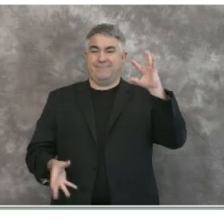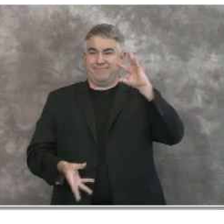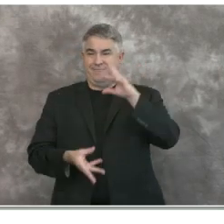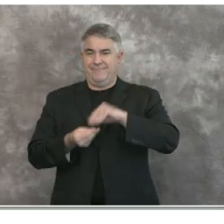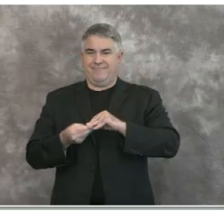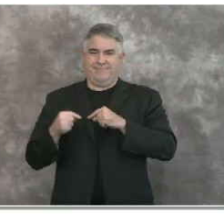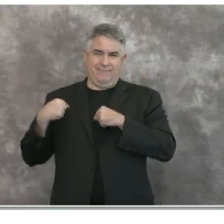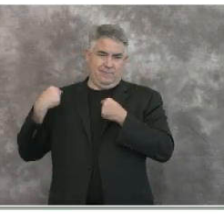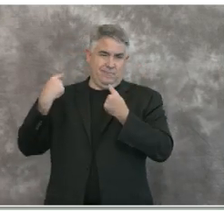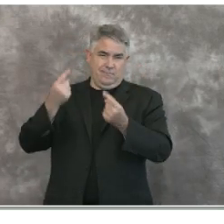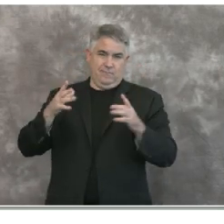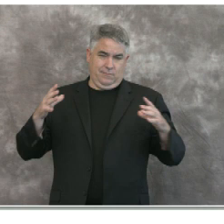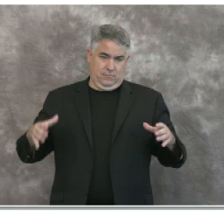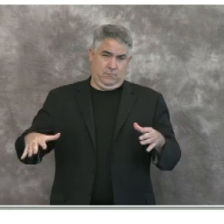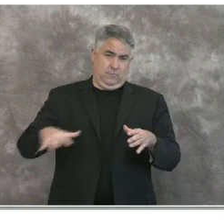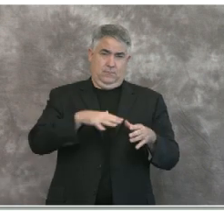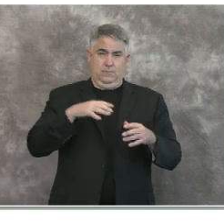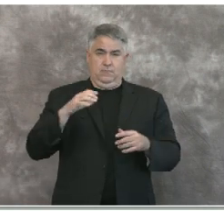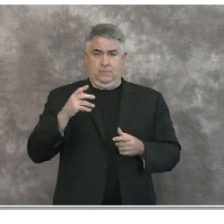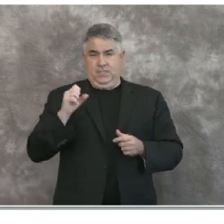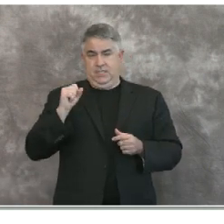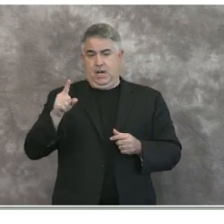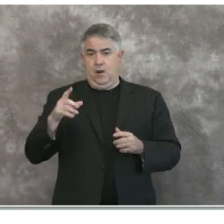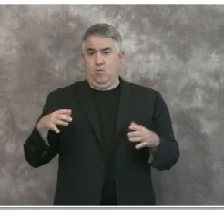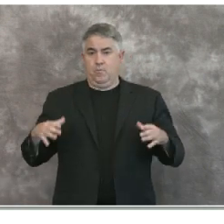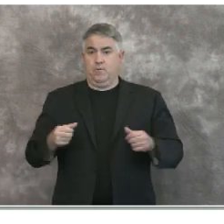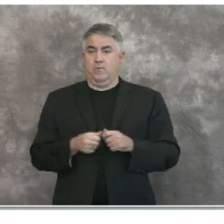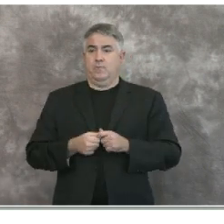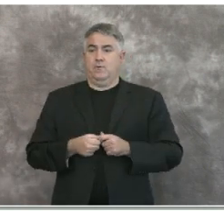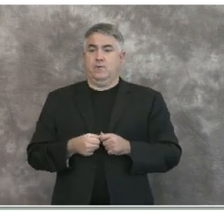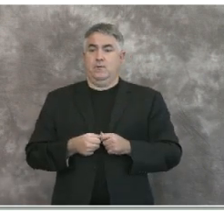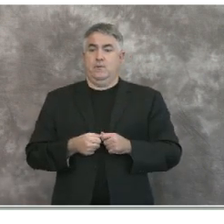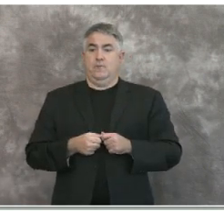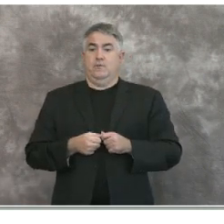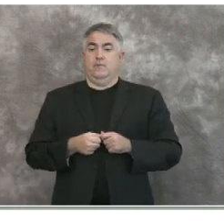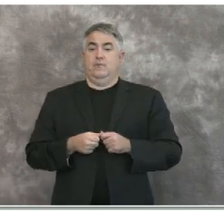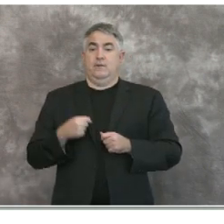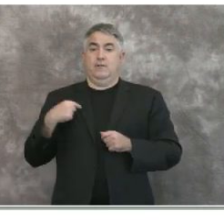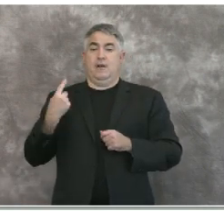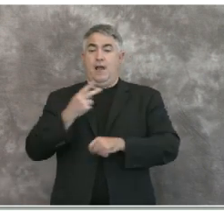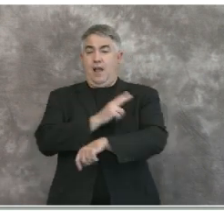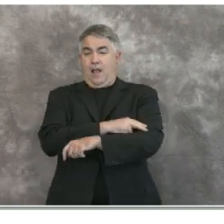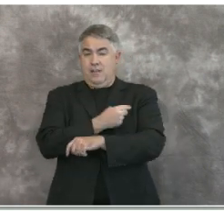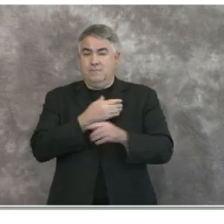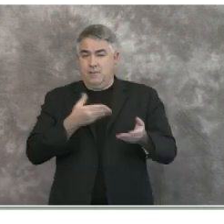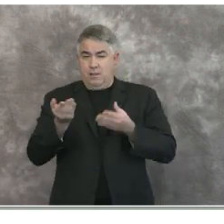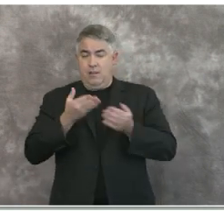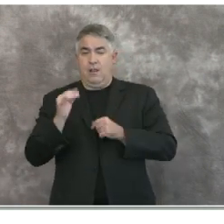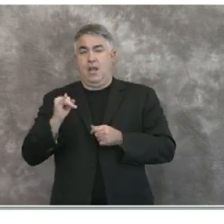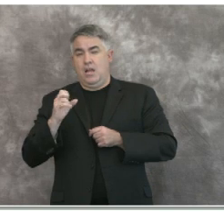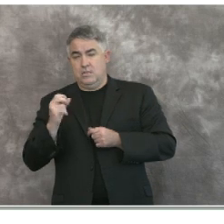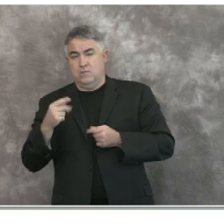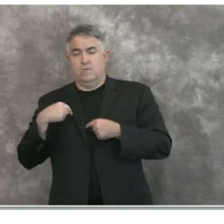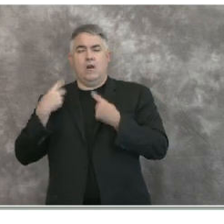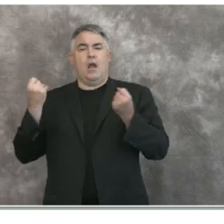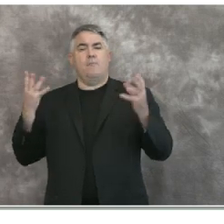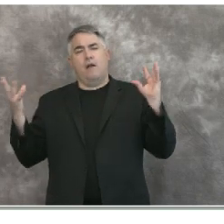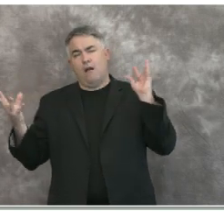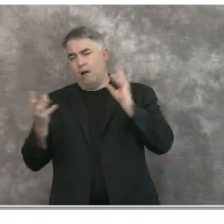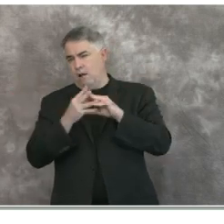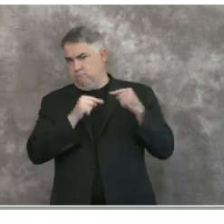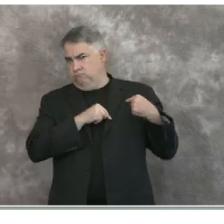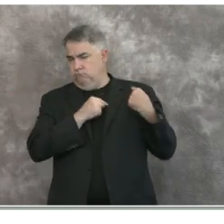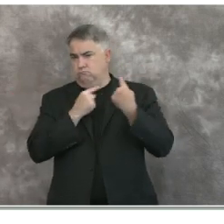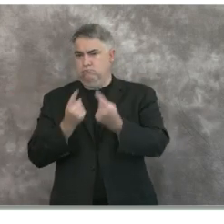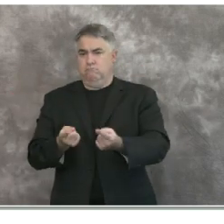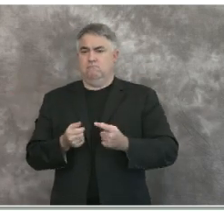cumulative positives, cumulated estimated recoveries, cumulative hospitalizations and ICUs. Most of value on this